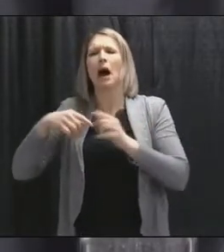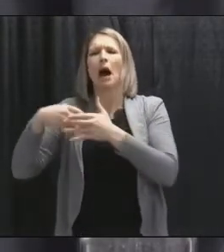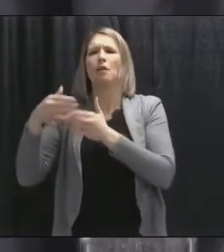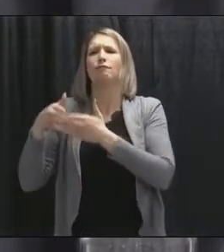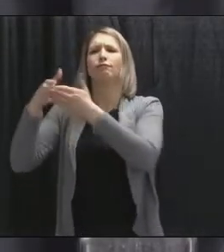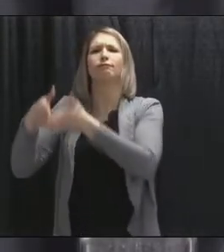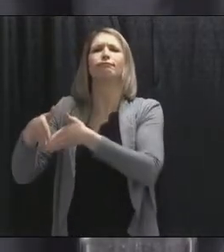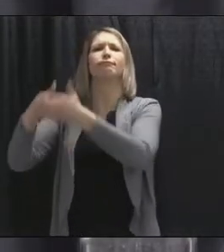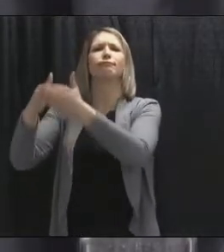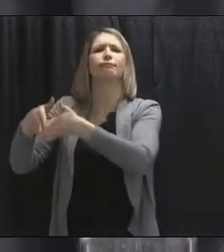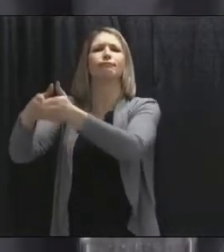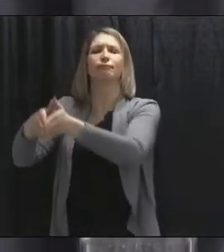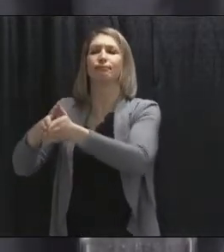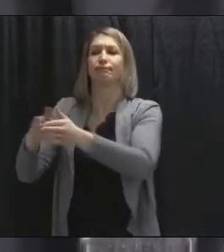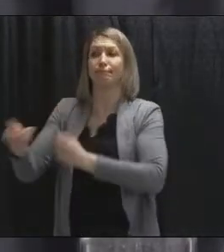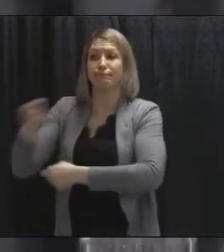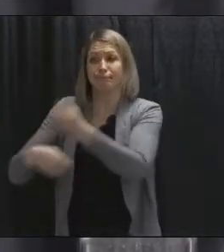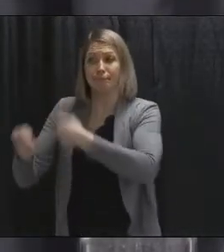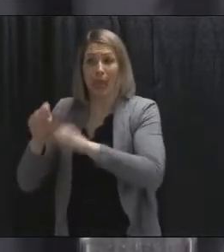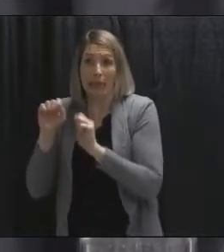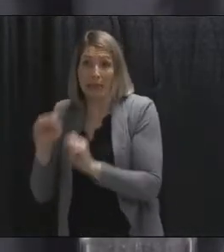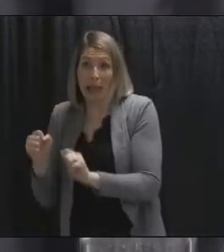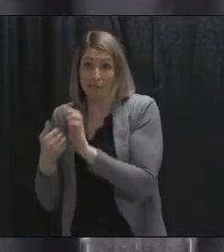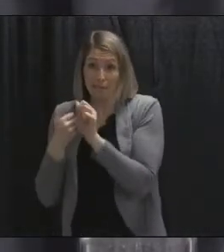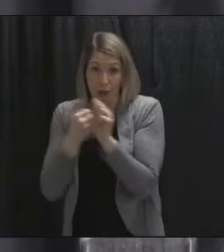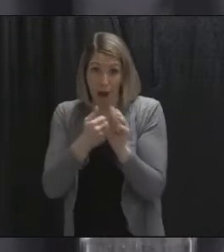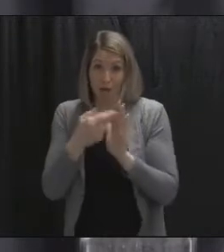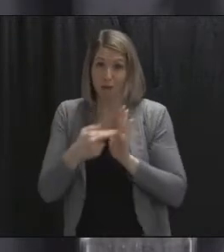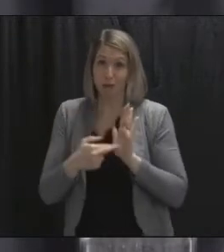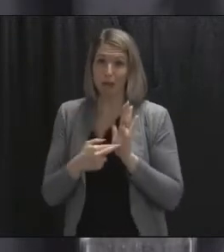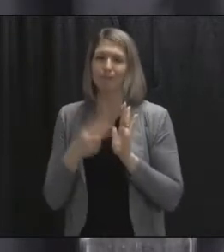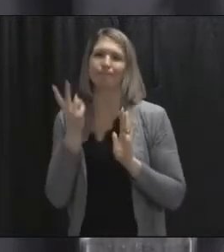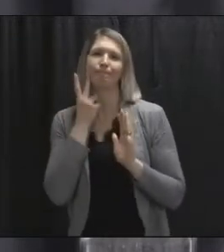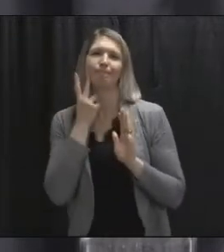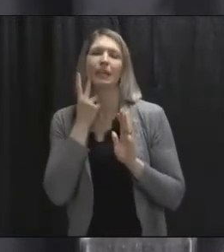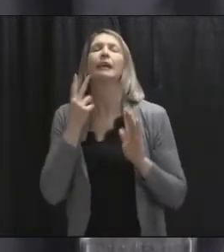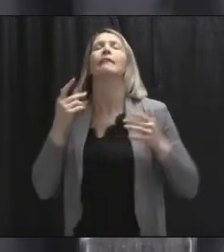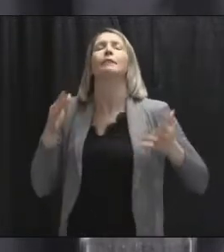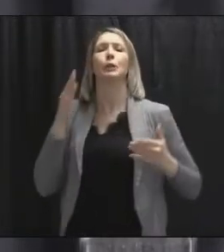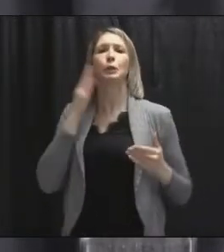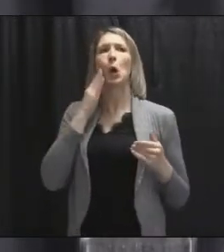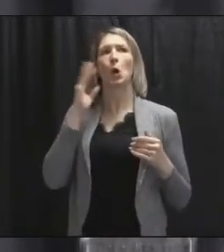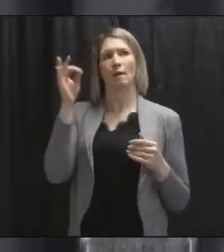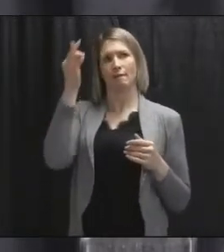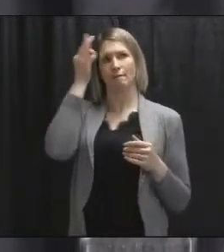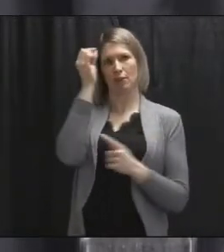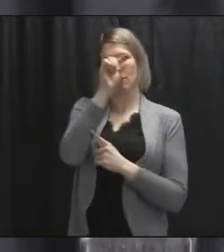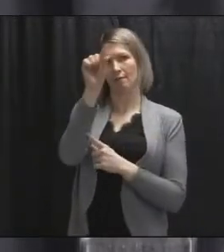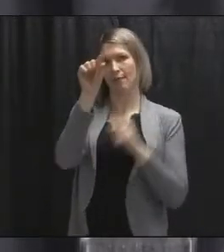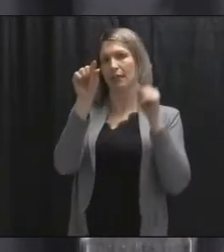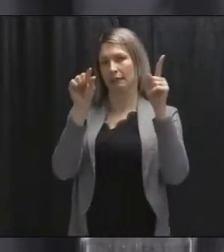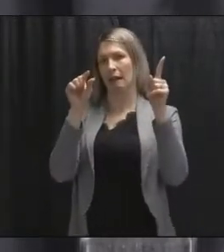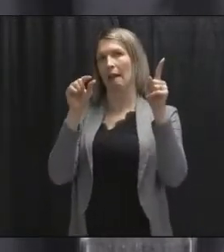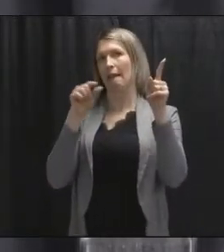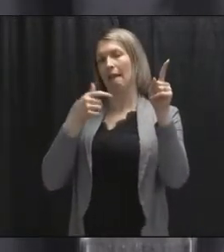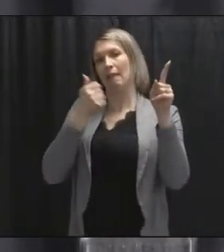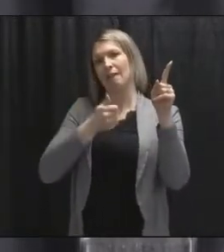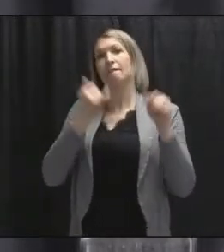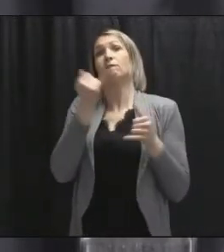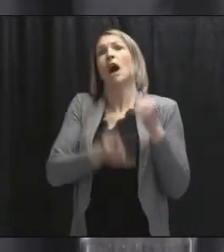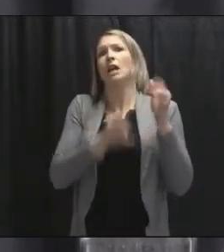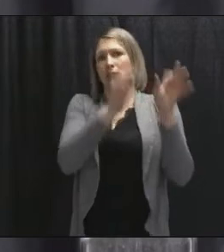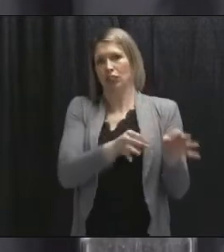happening again this afternoon. We're conscious of deadlines. We know the federal government, who have jurisdiction over the fishery,